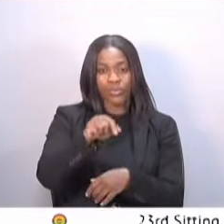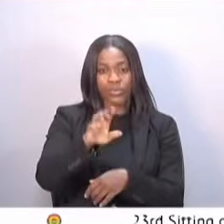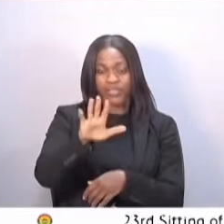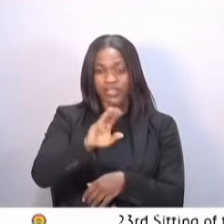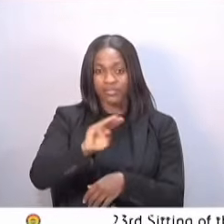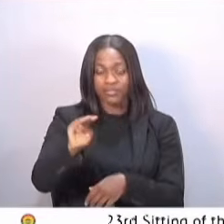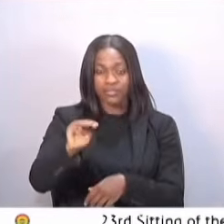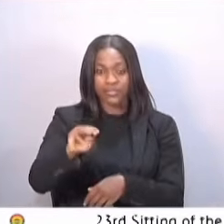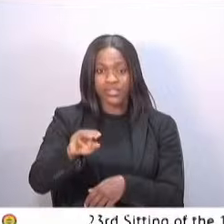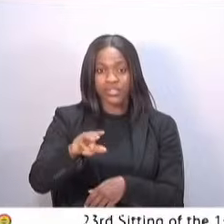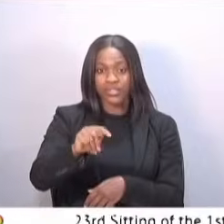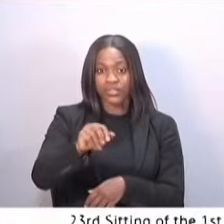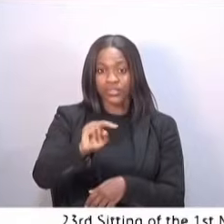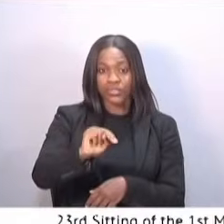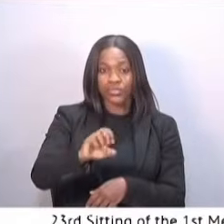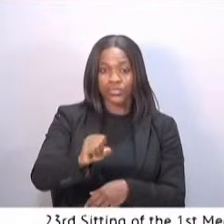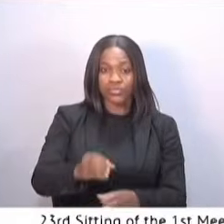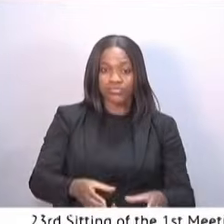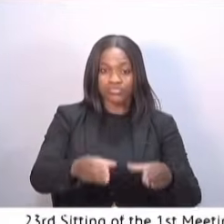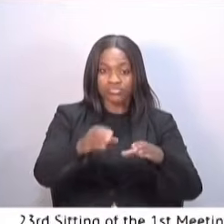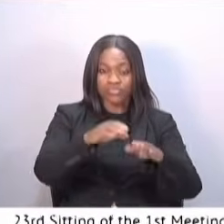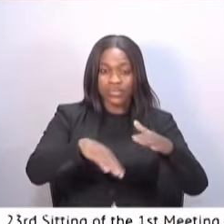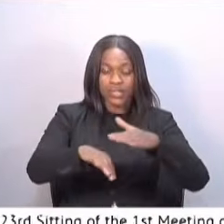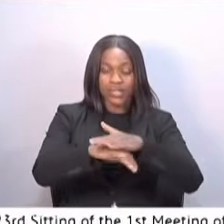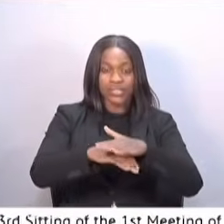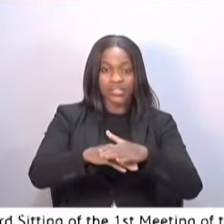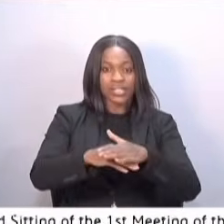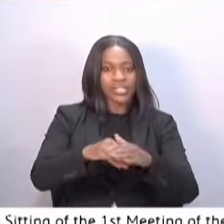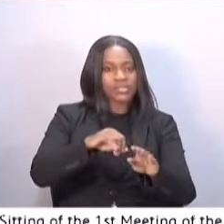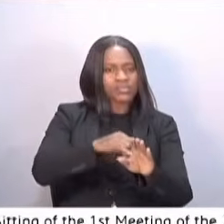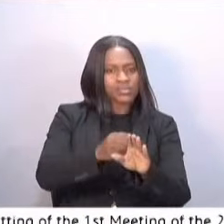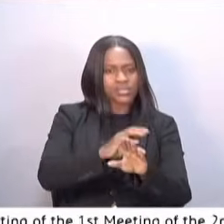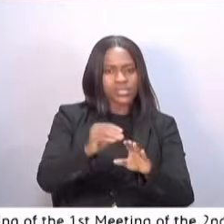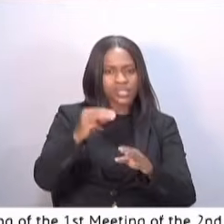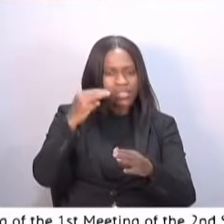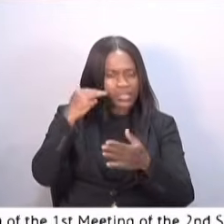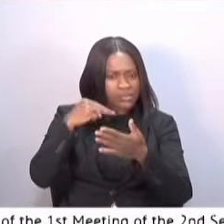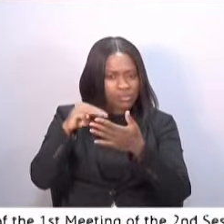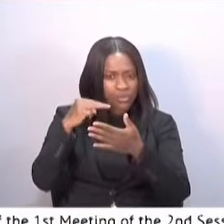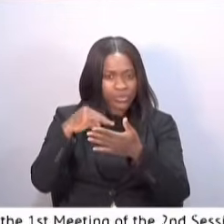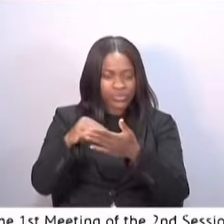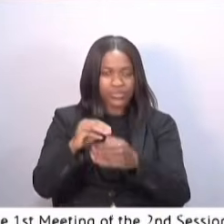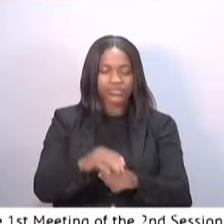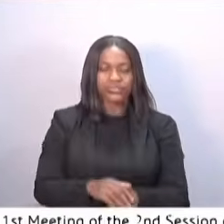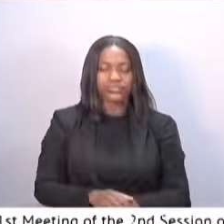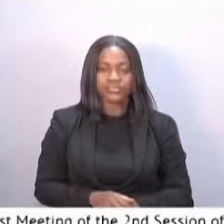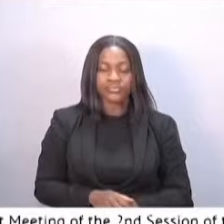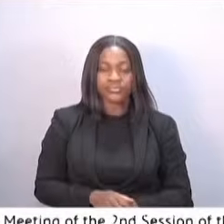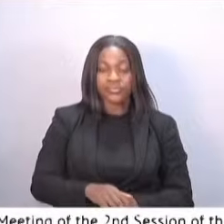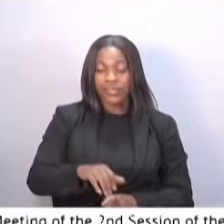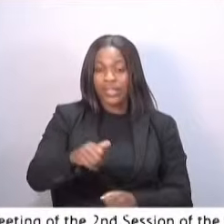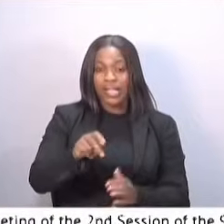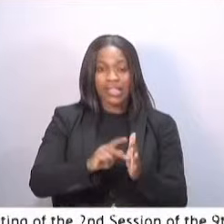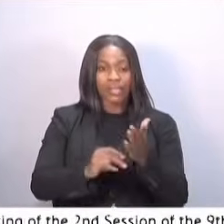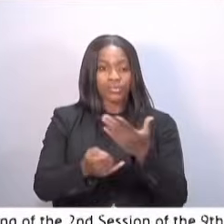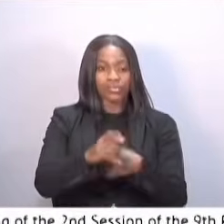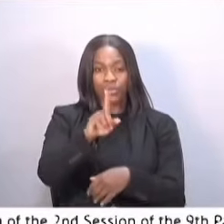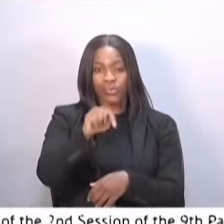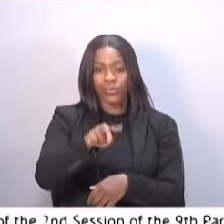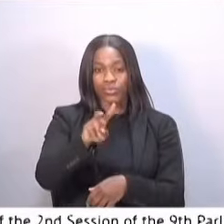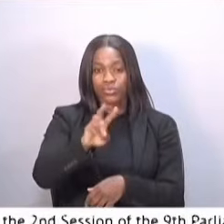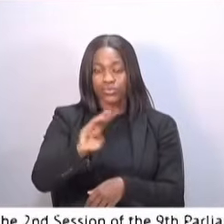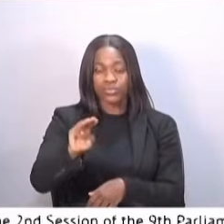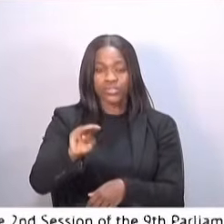1.5 million tons under implementation, under monitoring. Alternative wet and dry project, 1.2 million